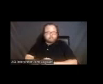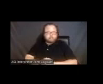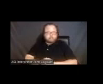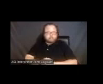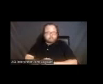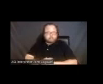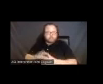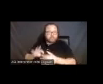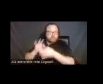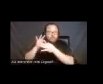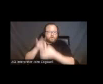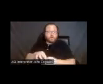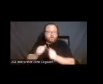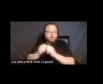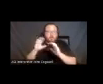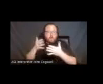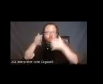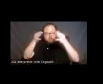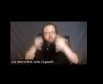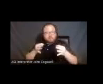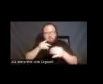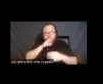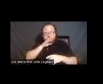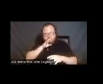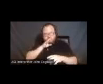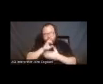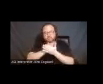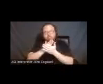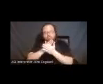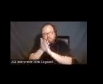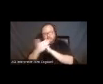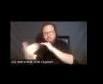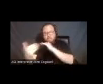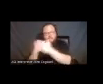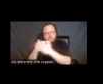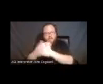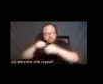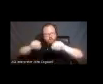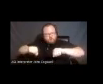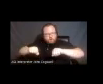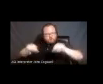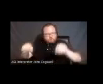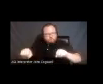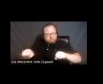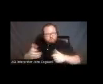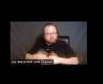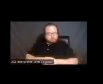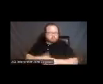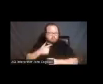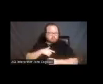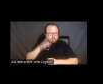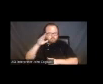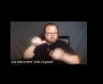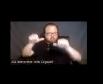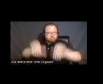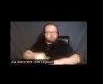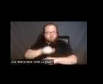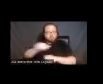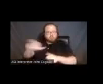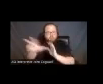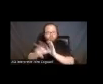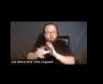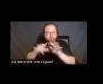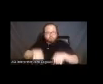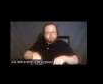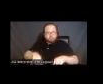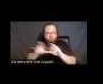accordance with our decision to be as accessible as possible, we will post a recording of this